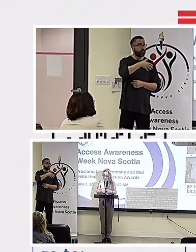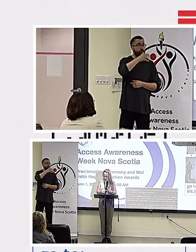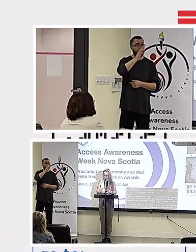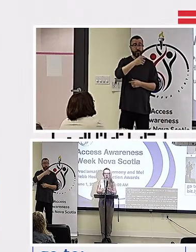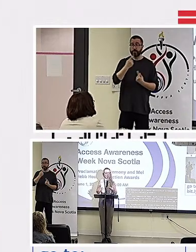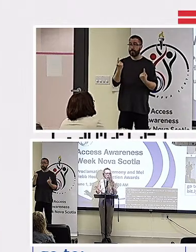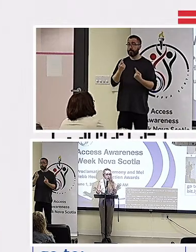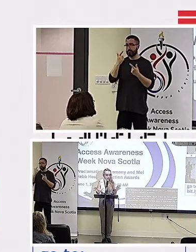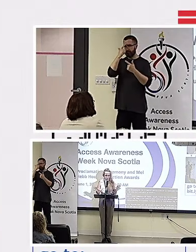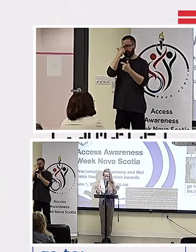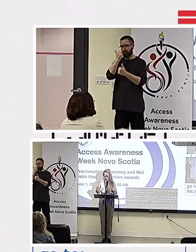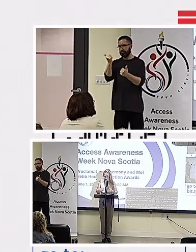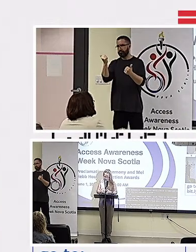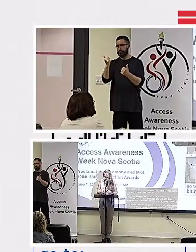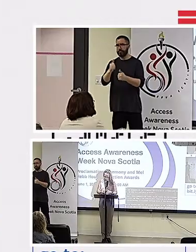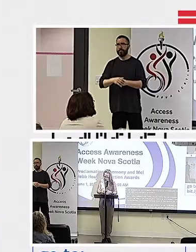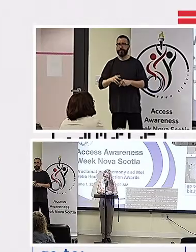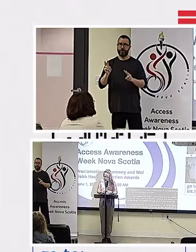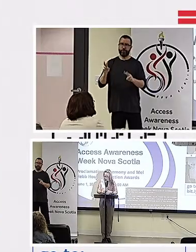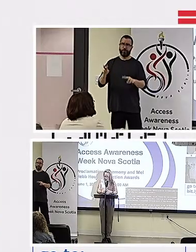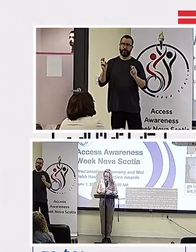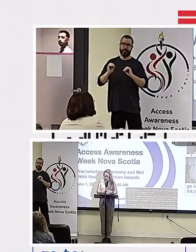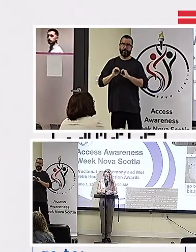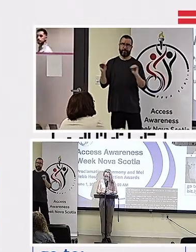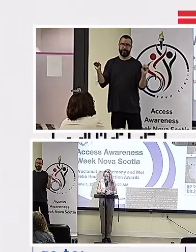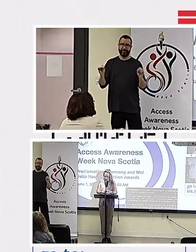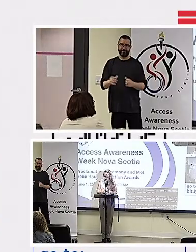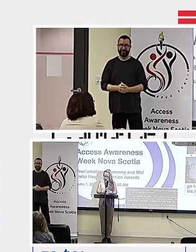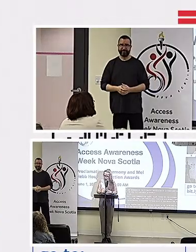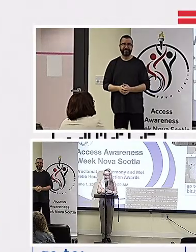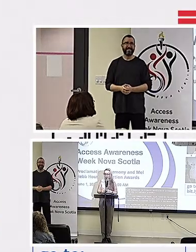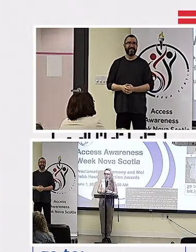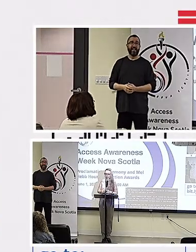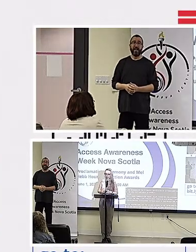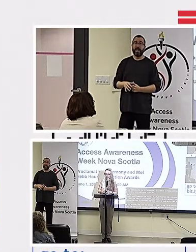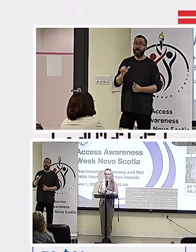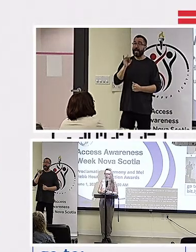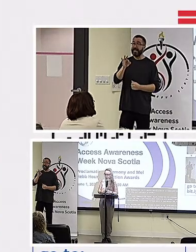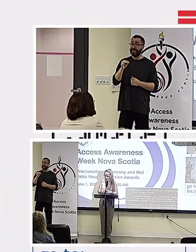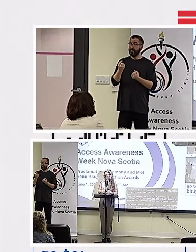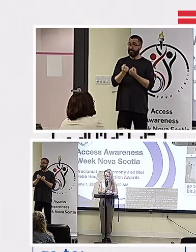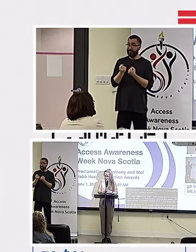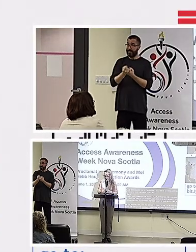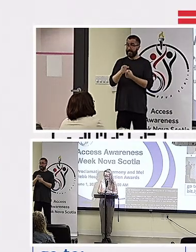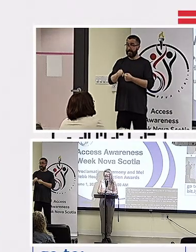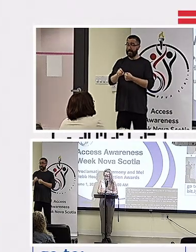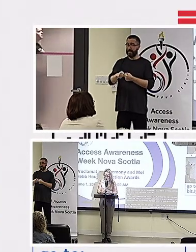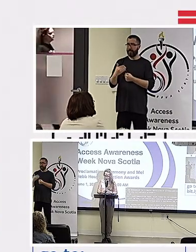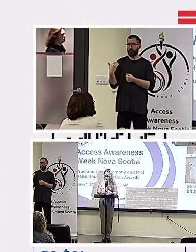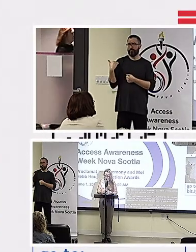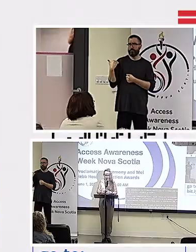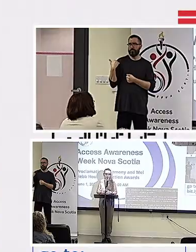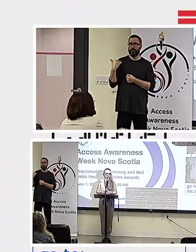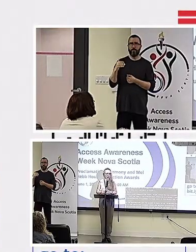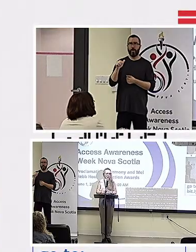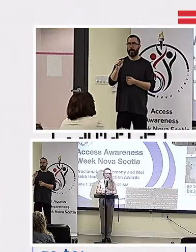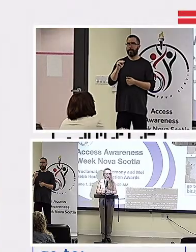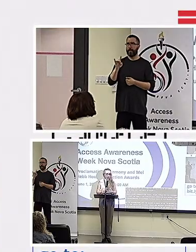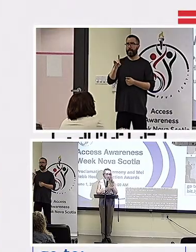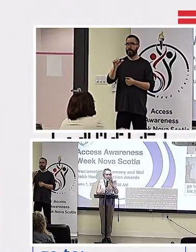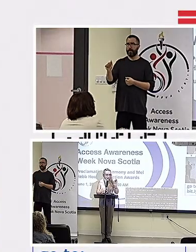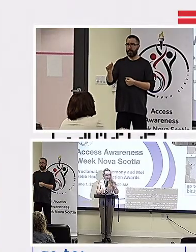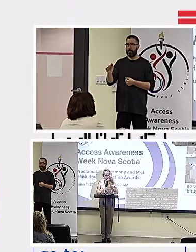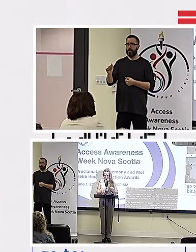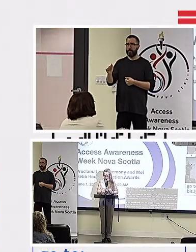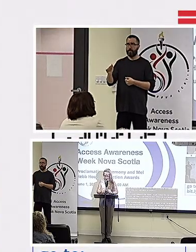parched, no judgment. And if you have any issues or need assistance, please reach out to Amanda.